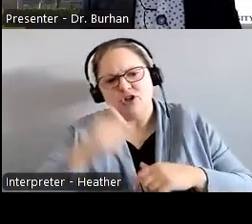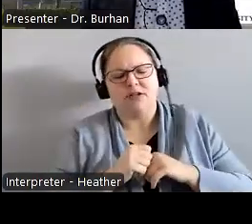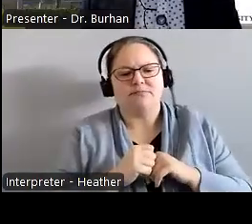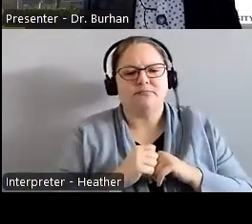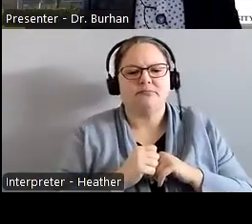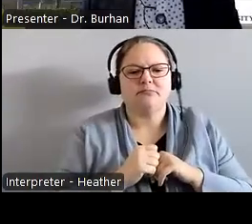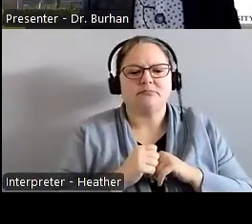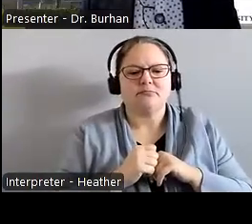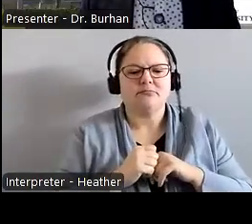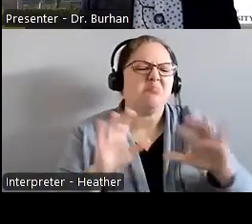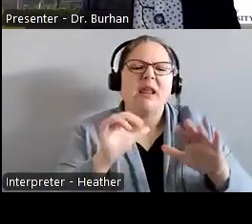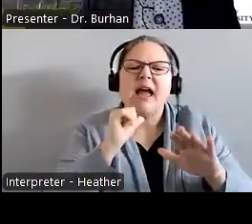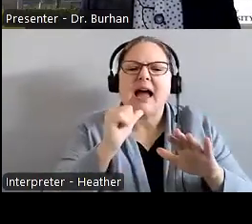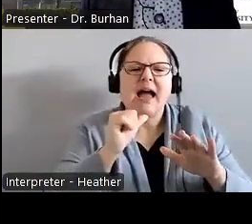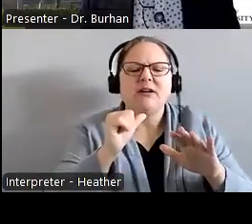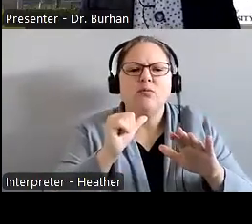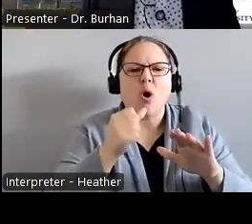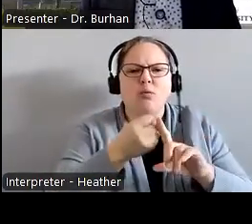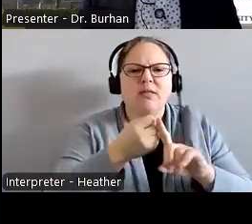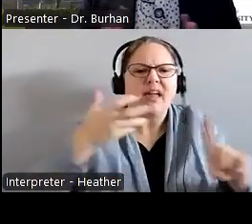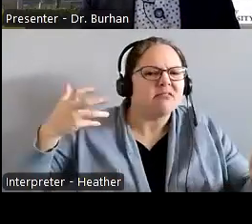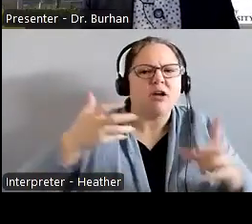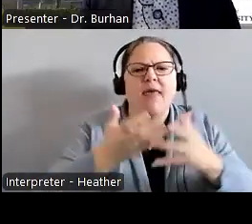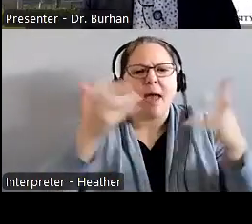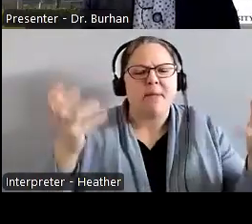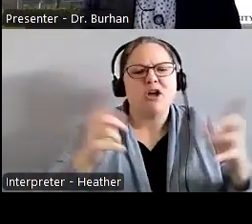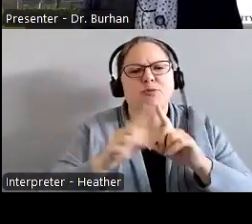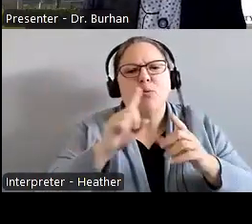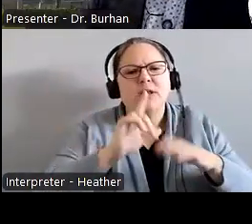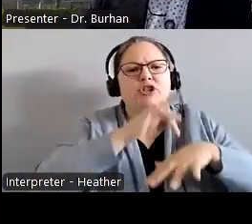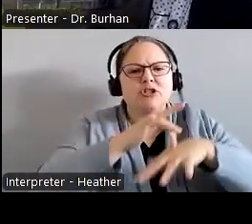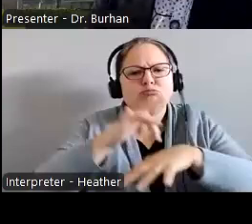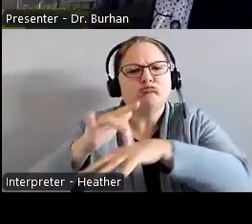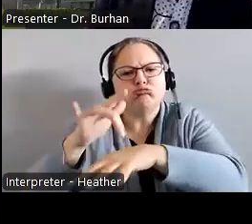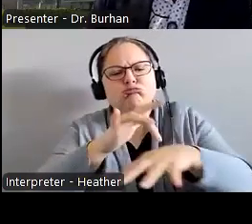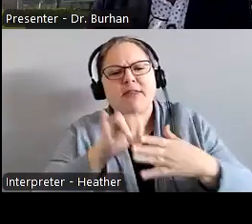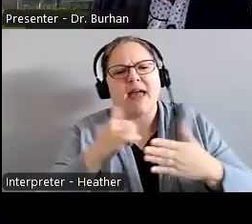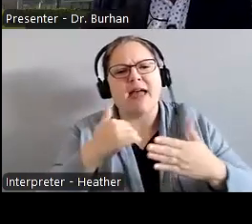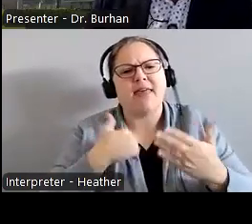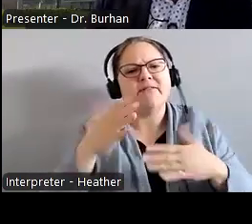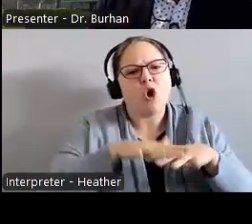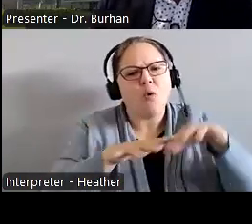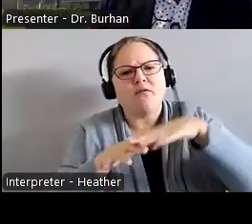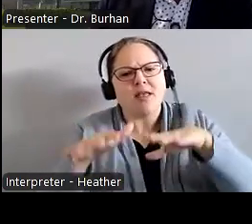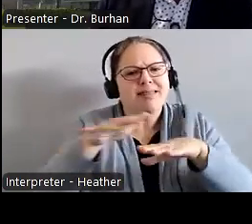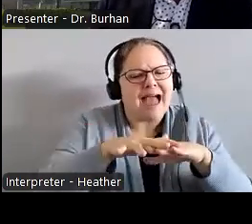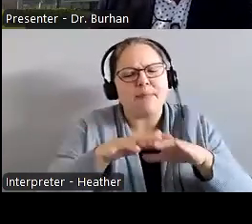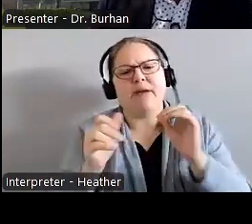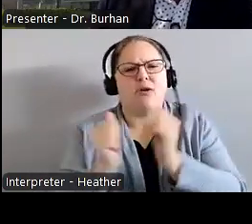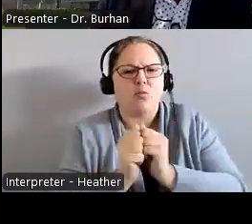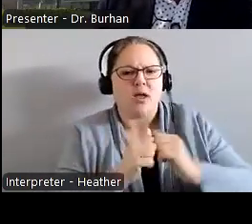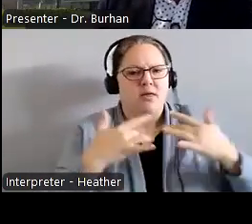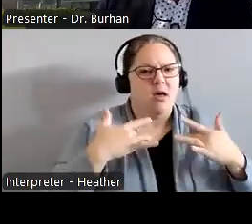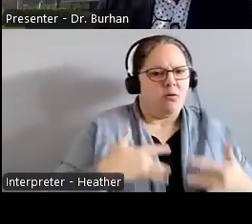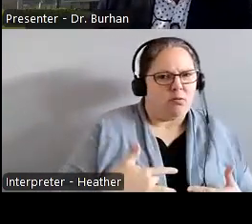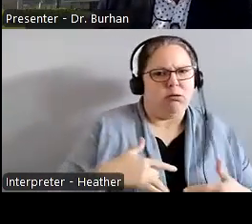in too many details, but really to highlight the fact that there's overlapping network between depression and